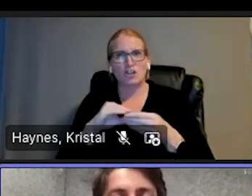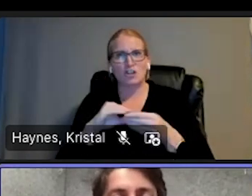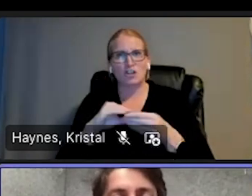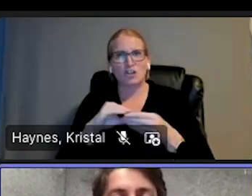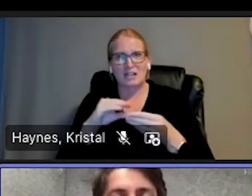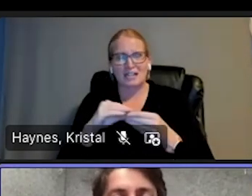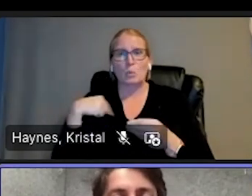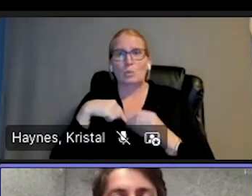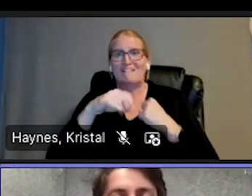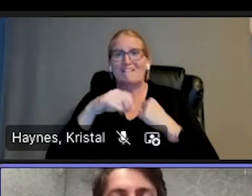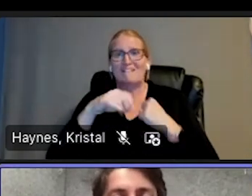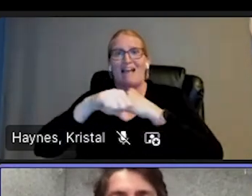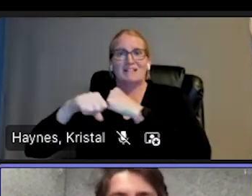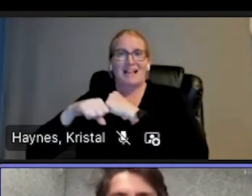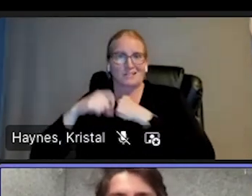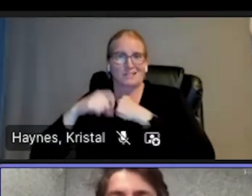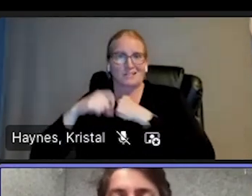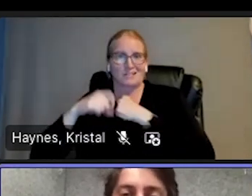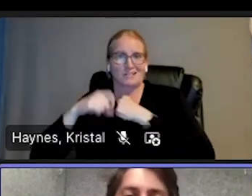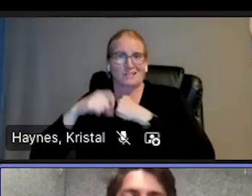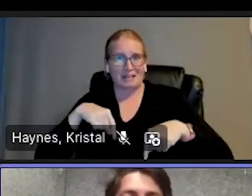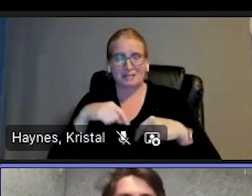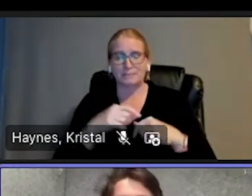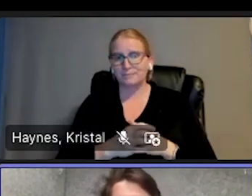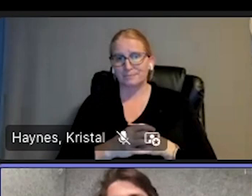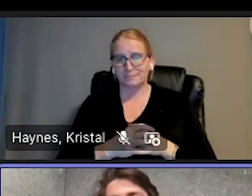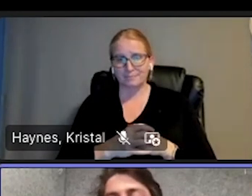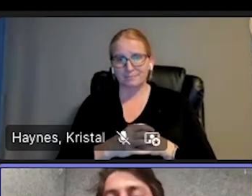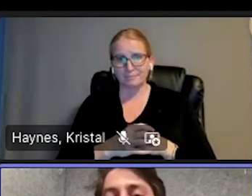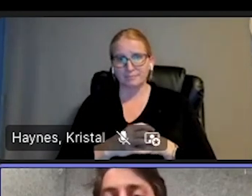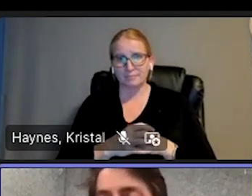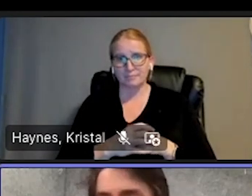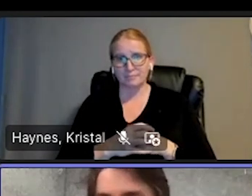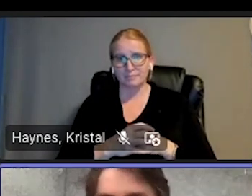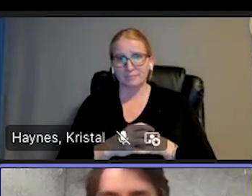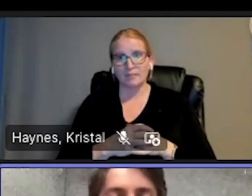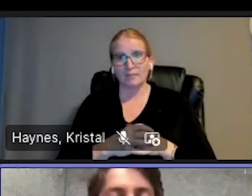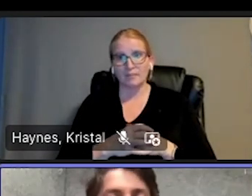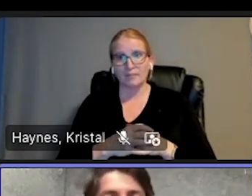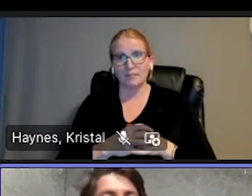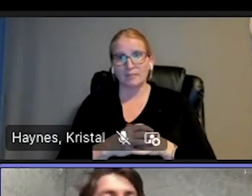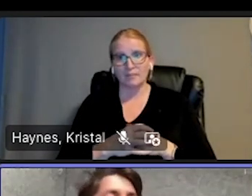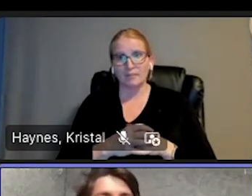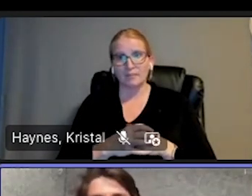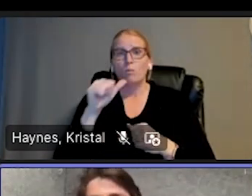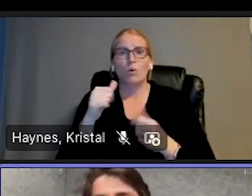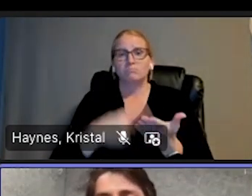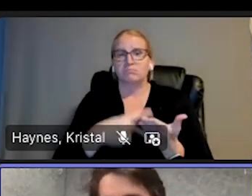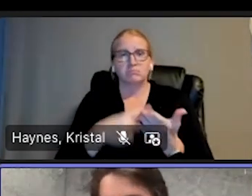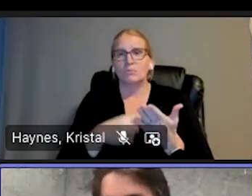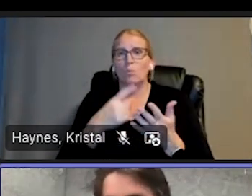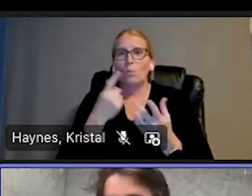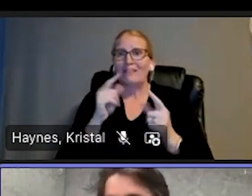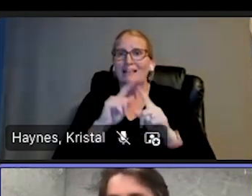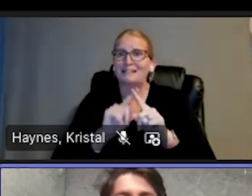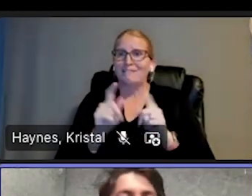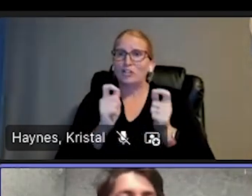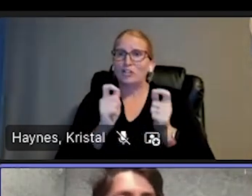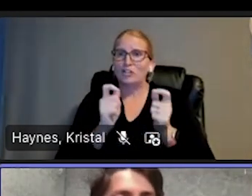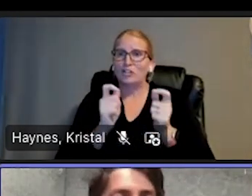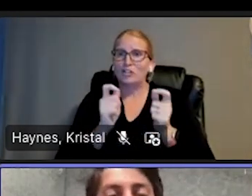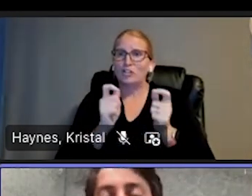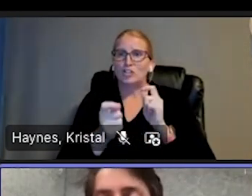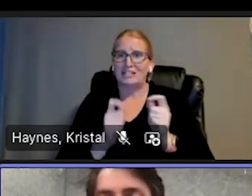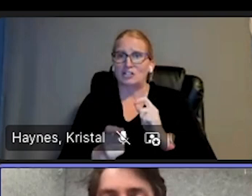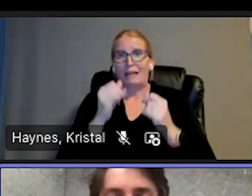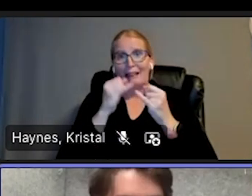I won't go through the changes to the final draft line by line, but suffice it to say that the 50 pages of input we